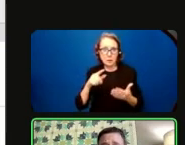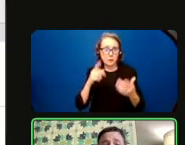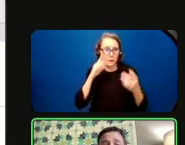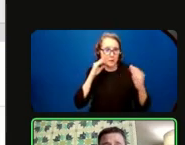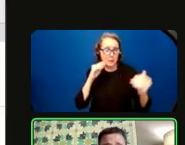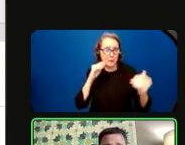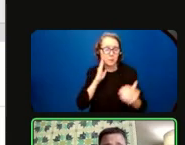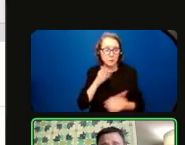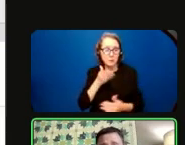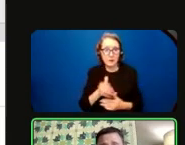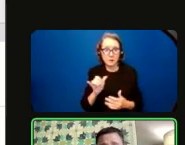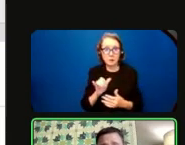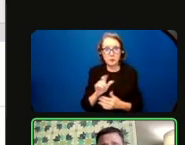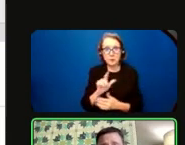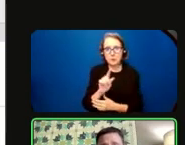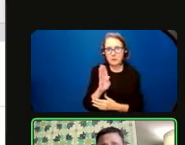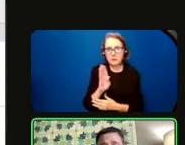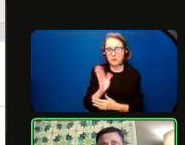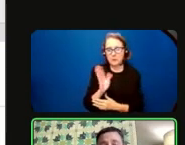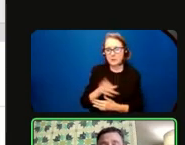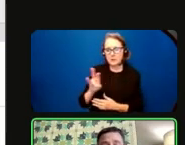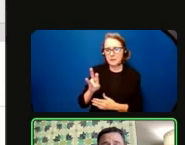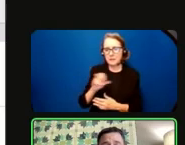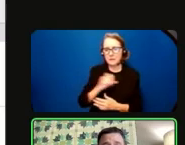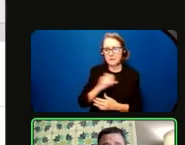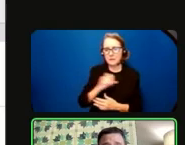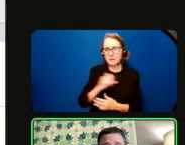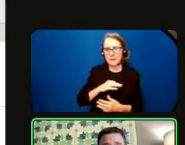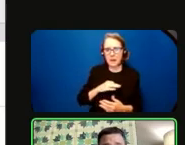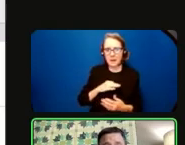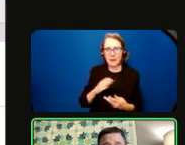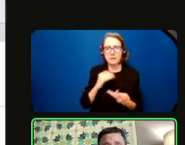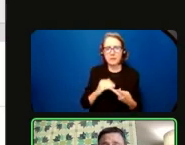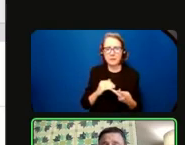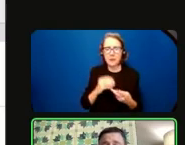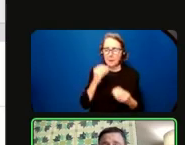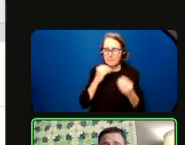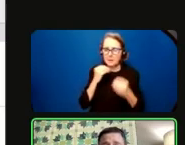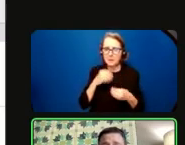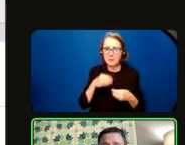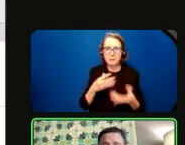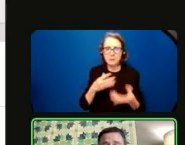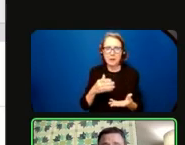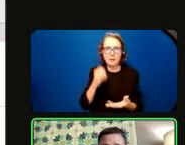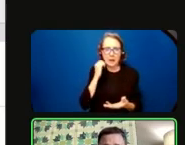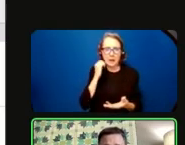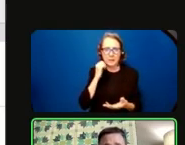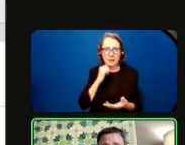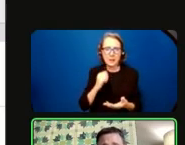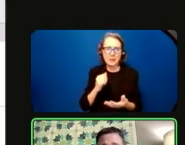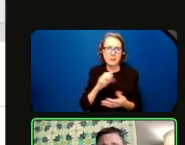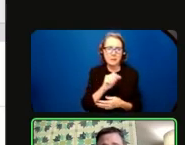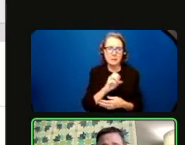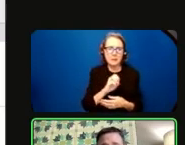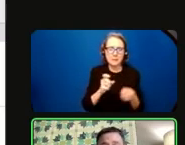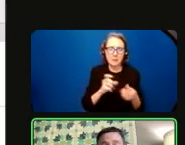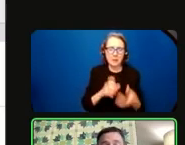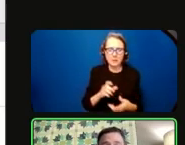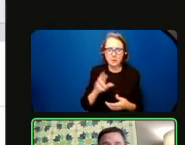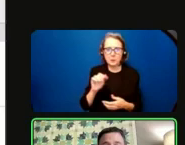there, 24/7 staffing, meals provided, a case management